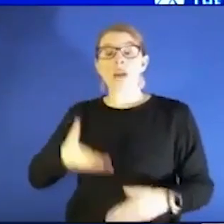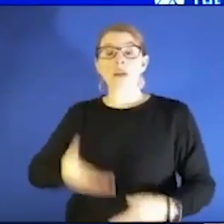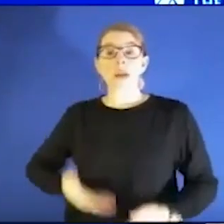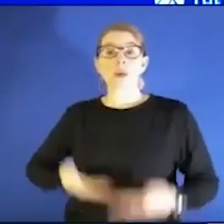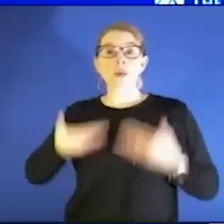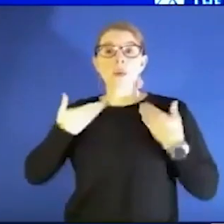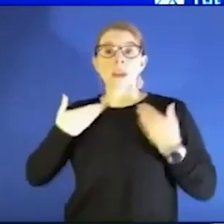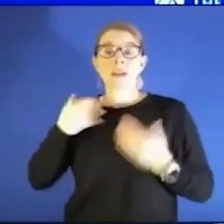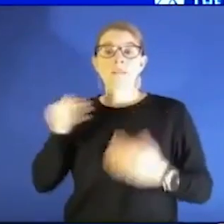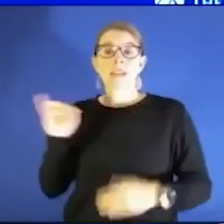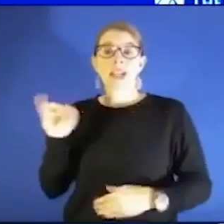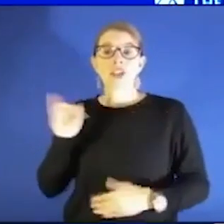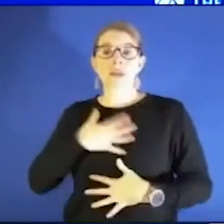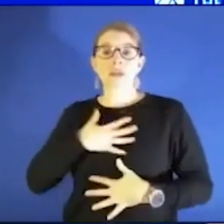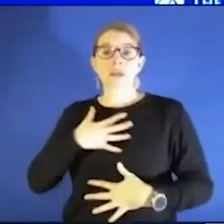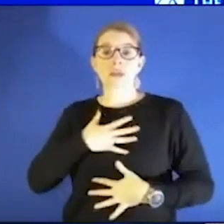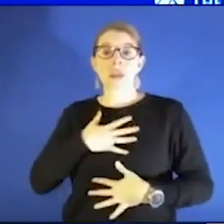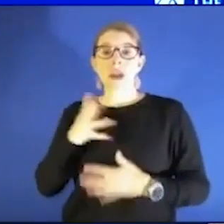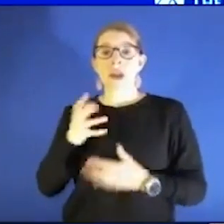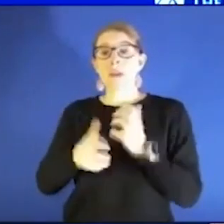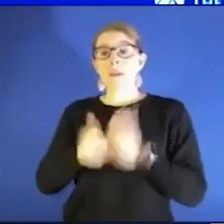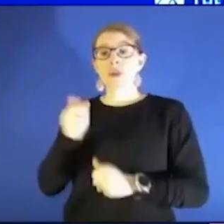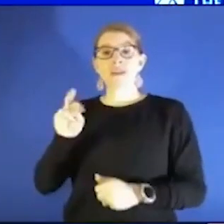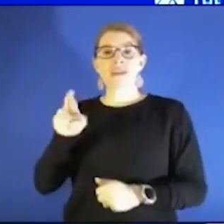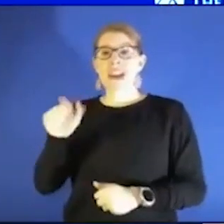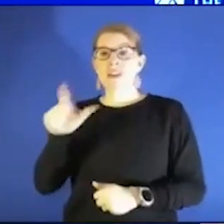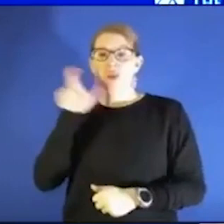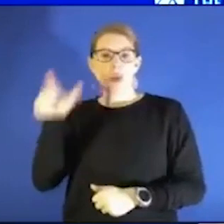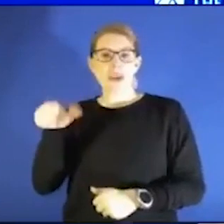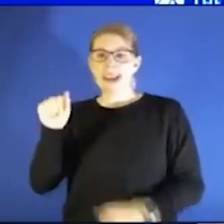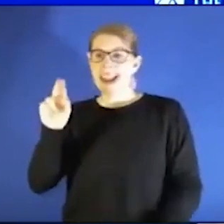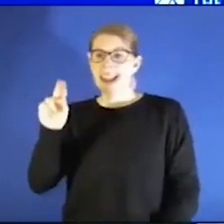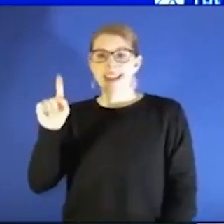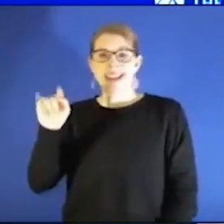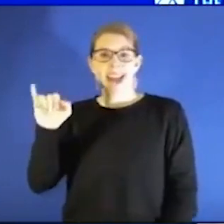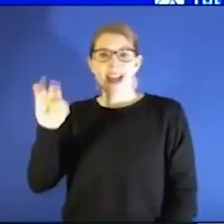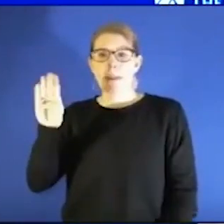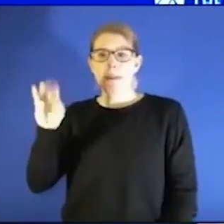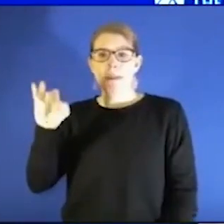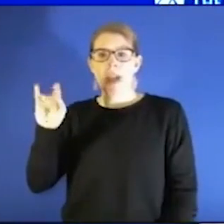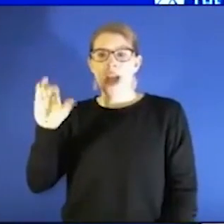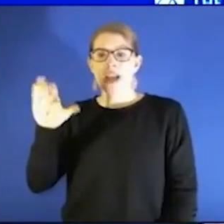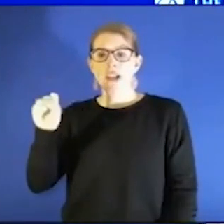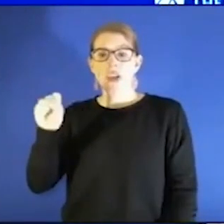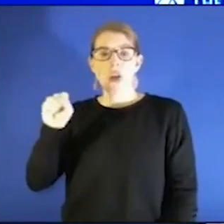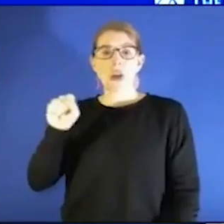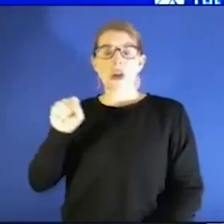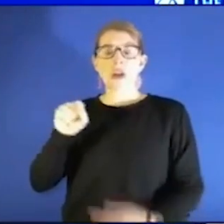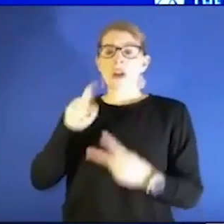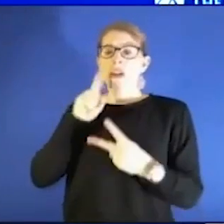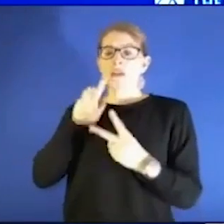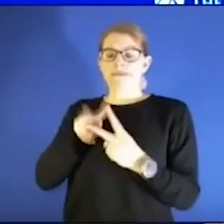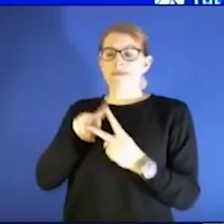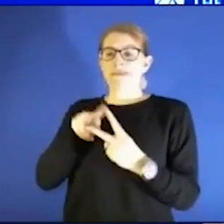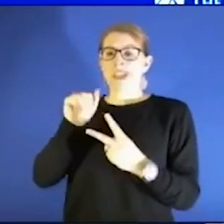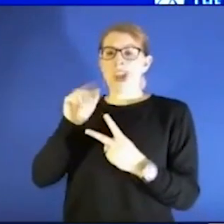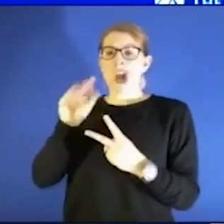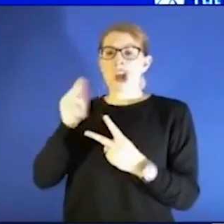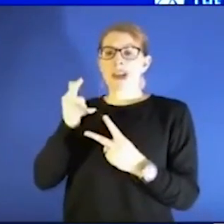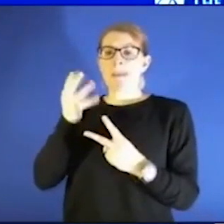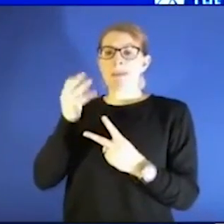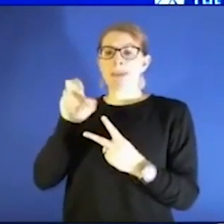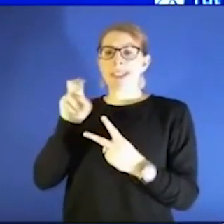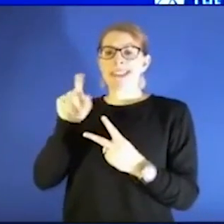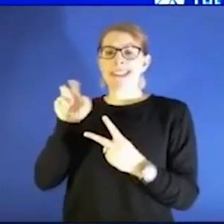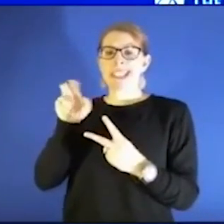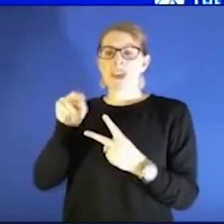80% or more are viral, and most people will not need any antibiotics, such as augmentin or azithromycin, what have you. So I think that is important. I have heard